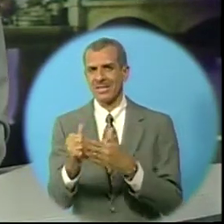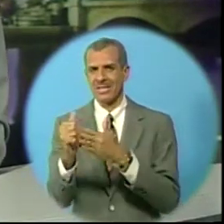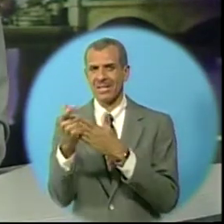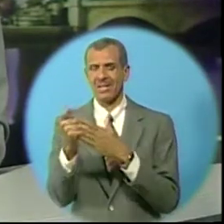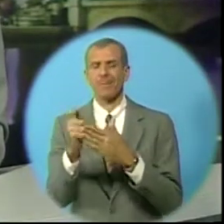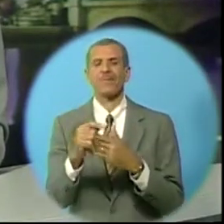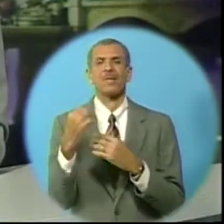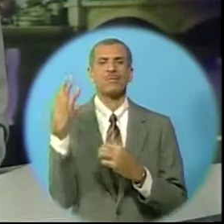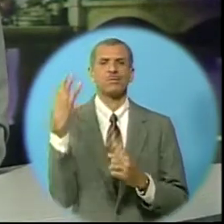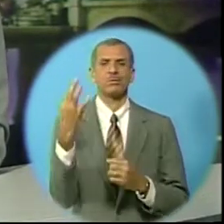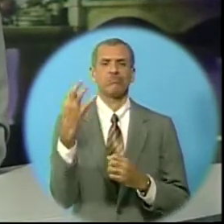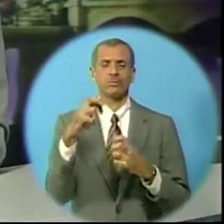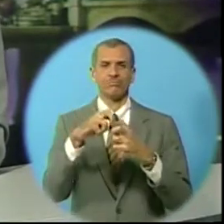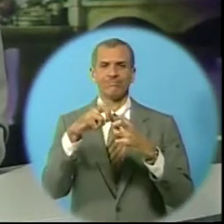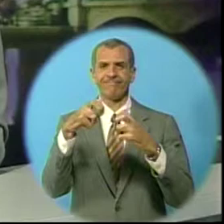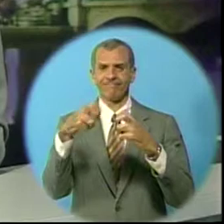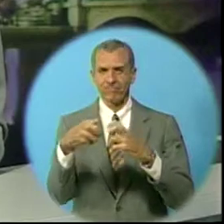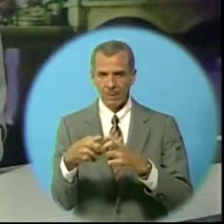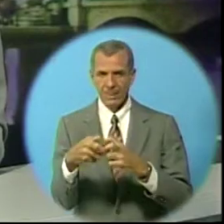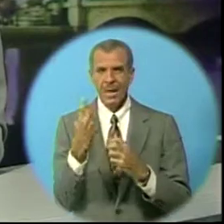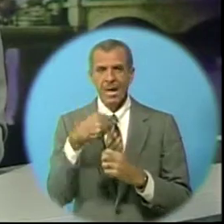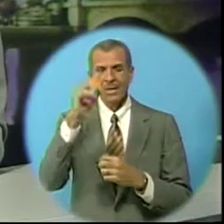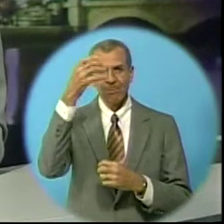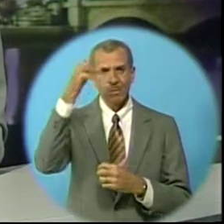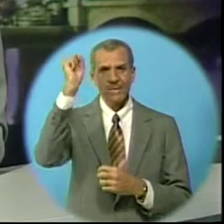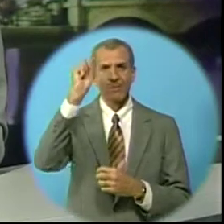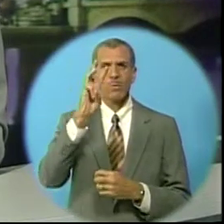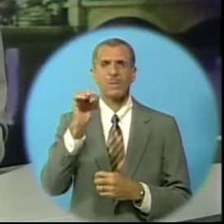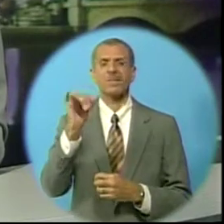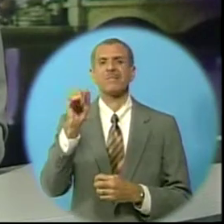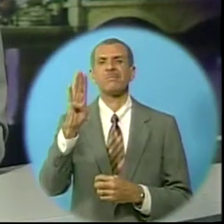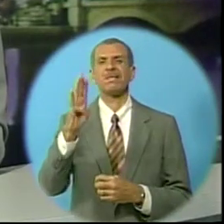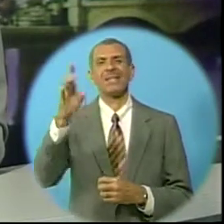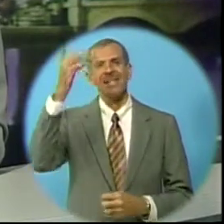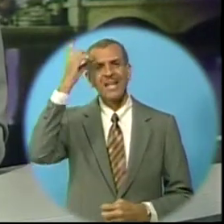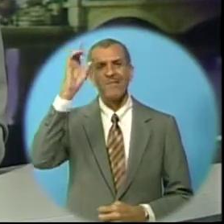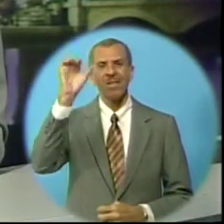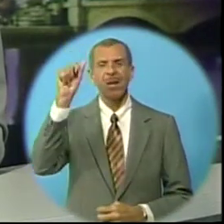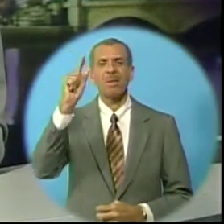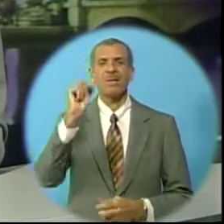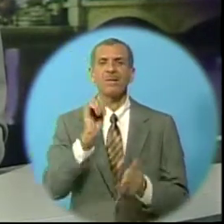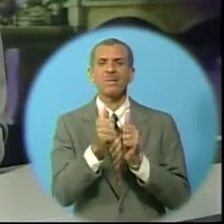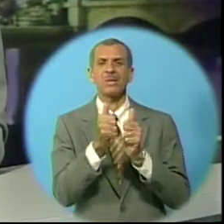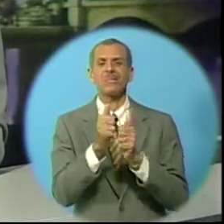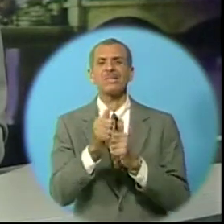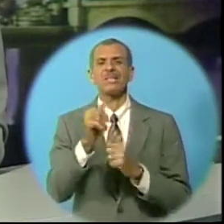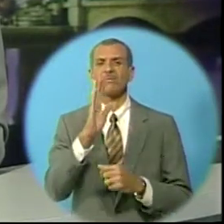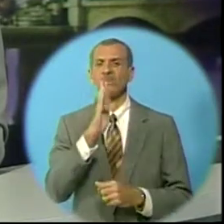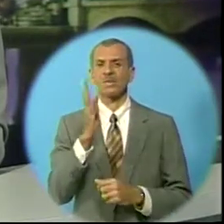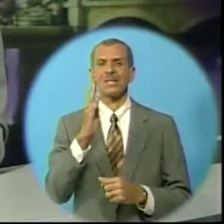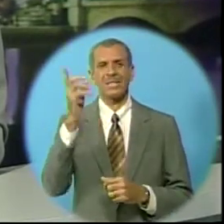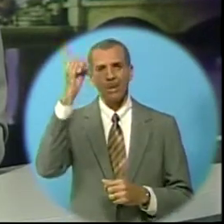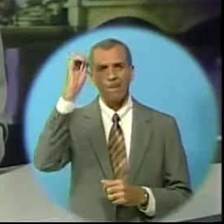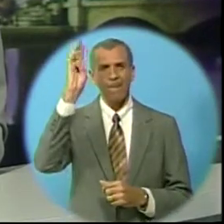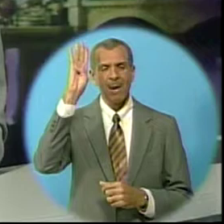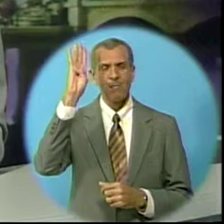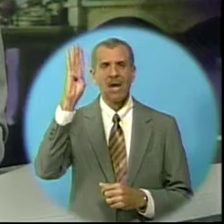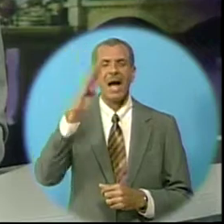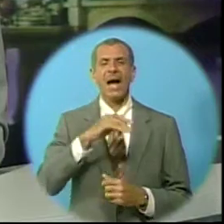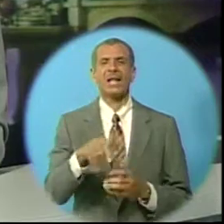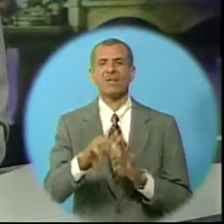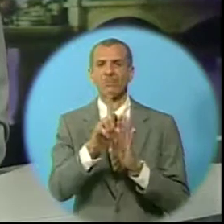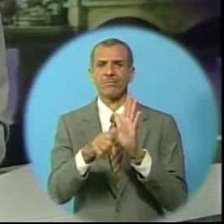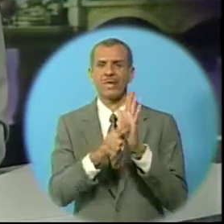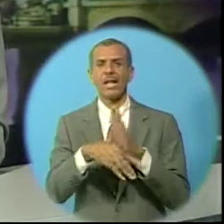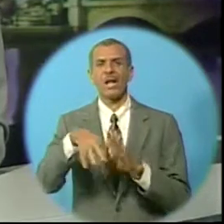to address the crisis. The president of the WICB, Dave Cameron, the players' spokesperson, Dwayne Bravo, and their legal counsel,